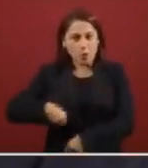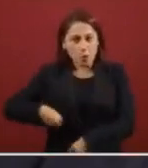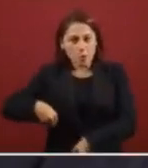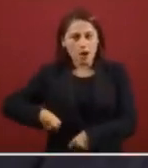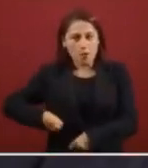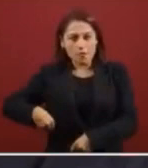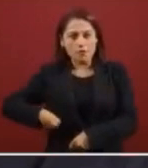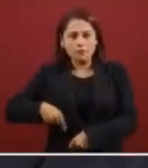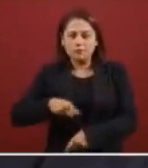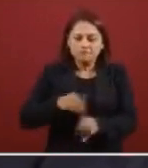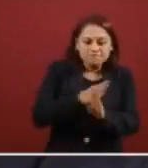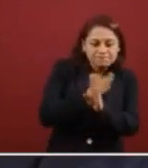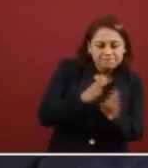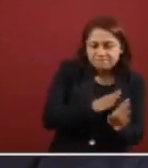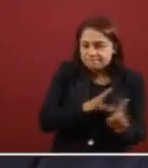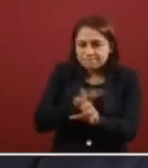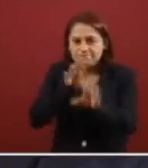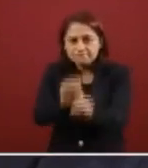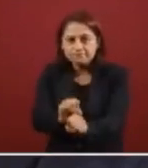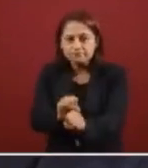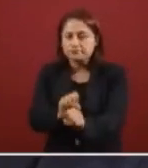persecution on these